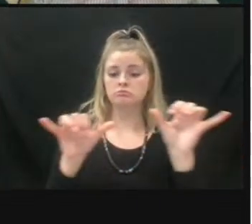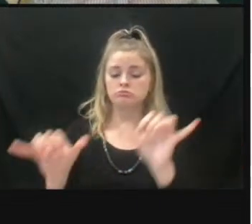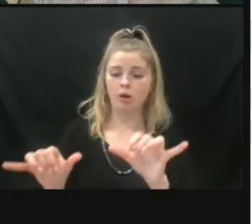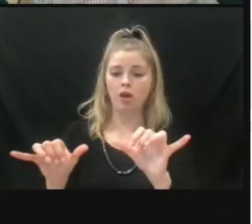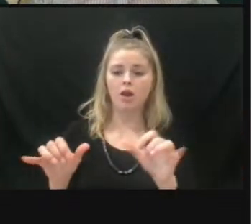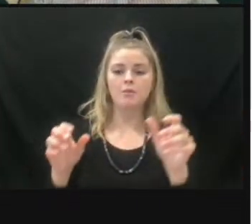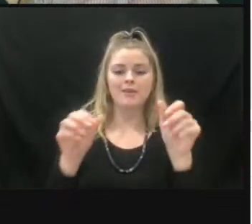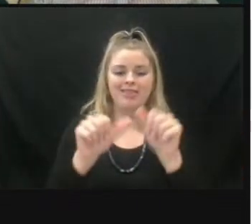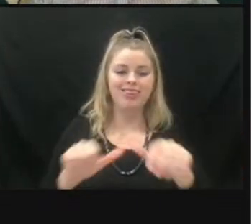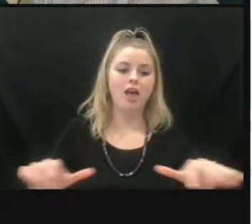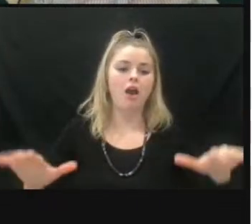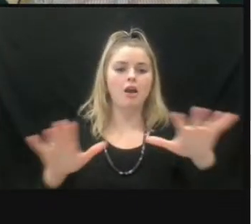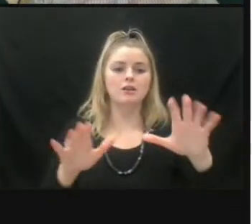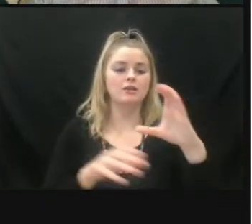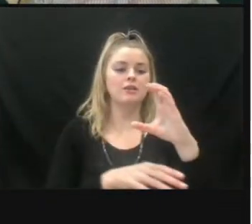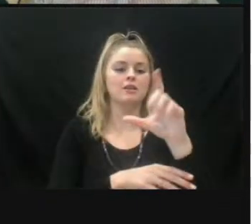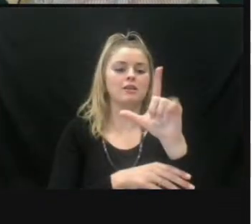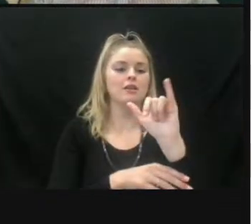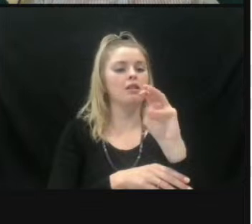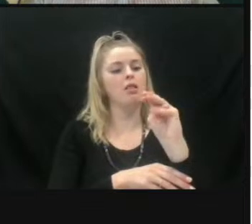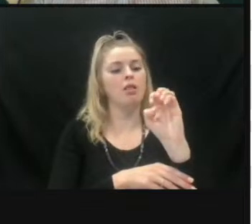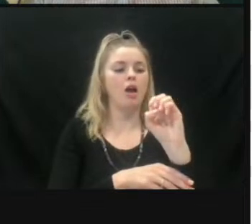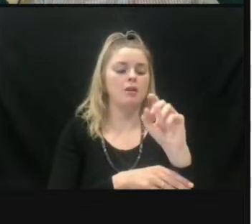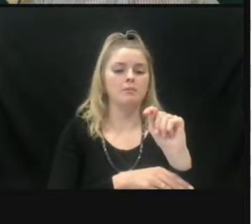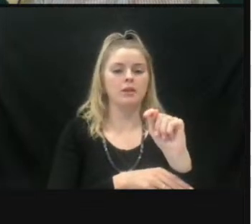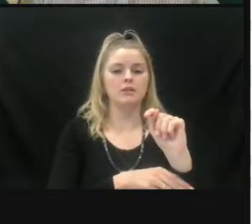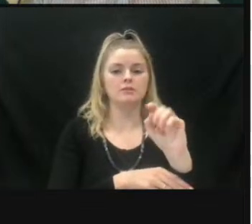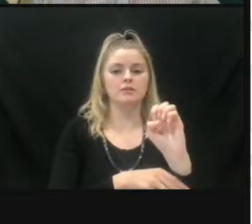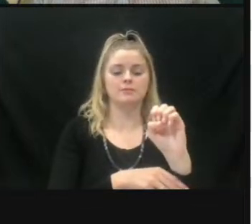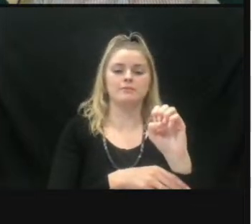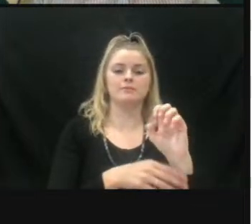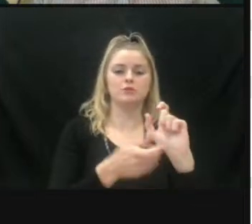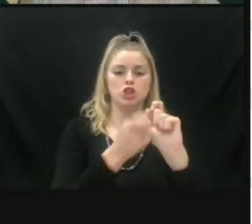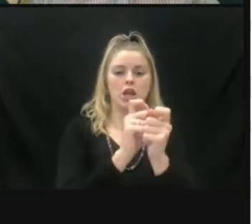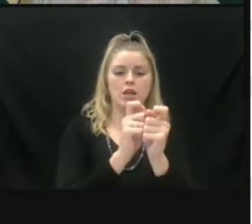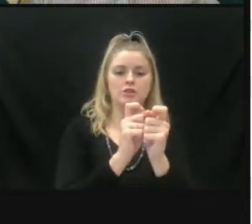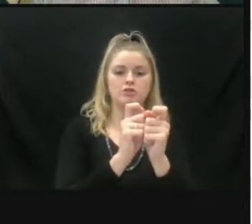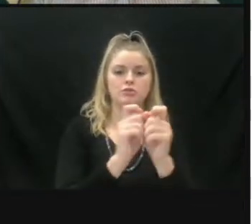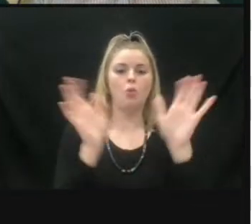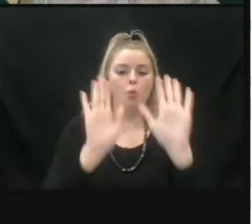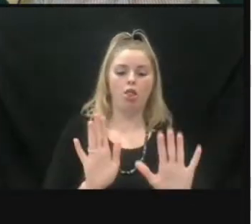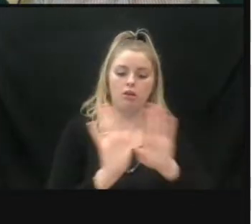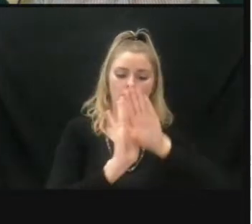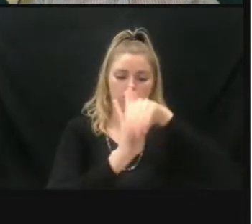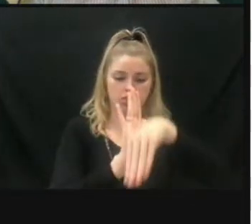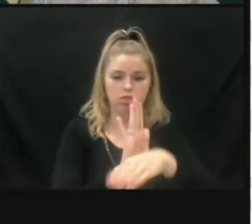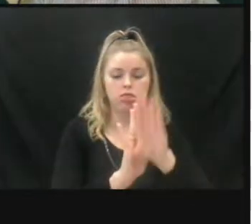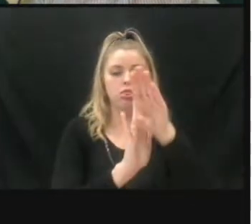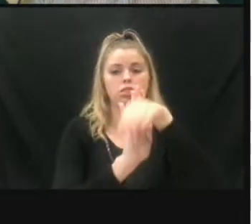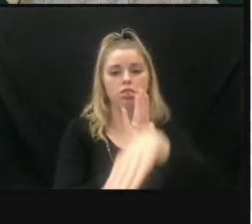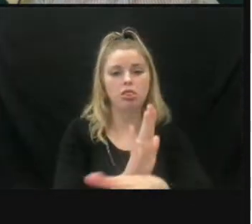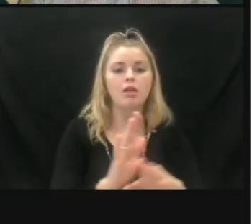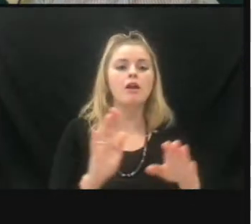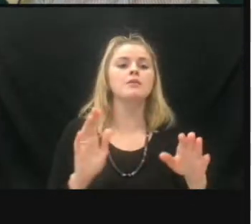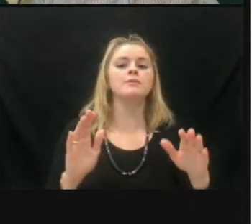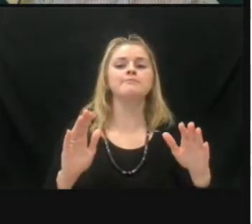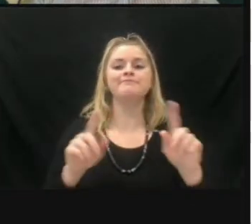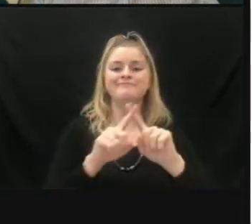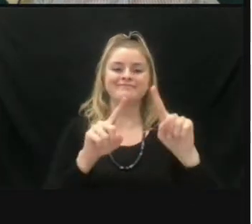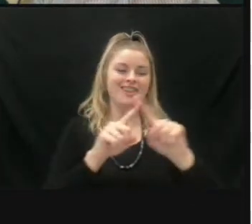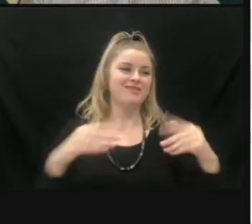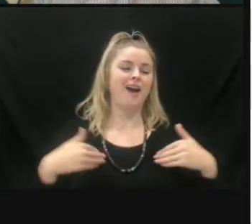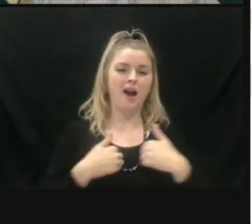how climate change, sea level rise, and the change and loss of species had greatly affected